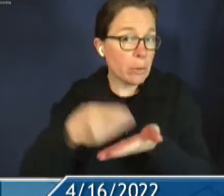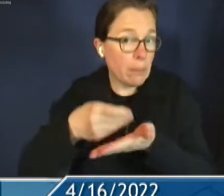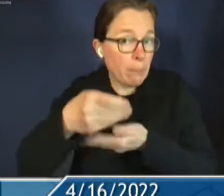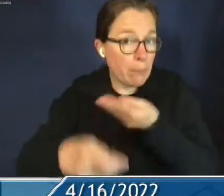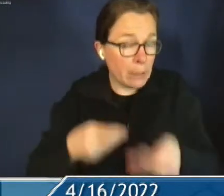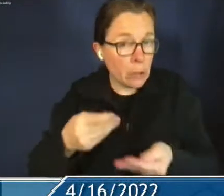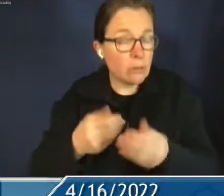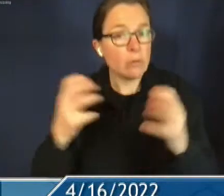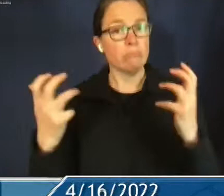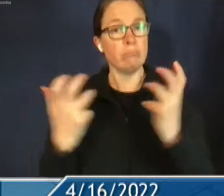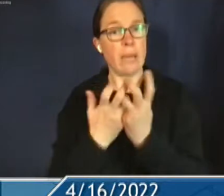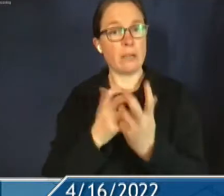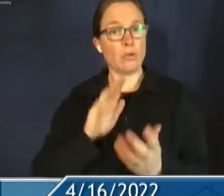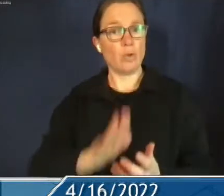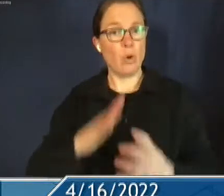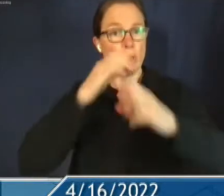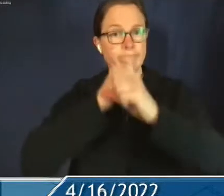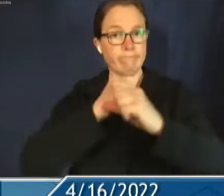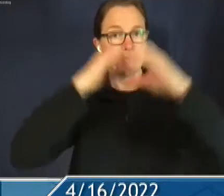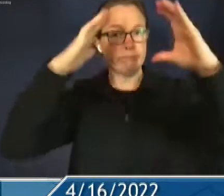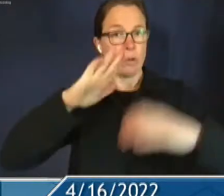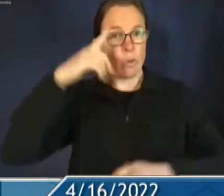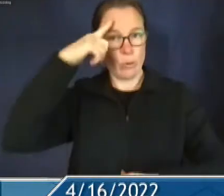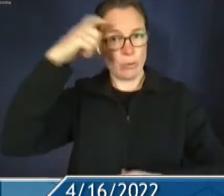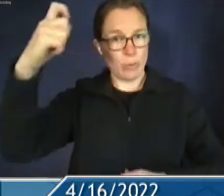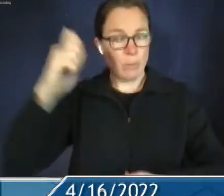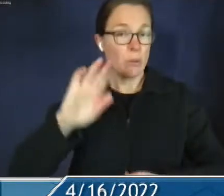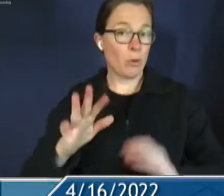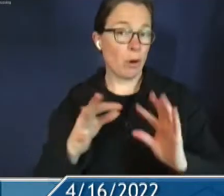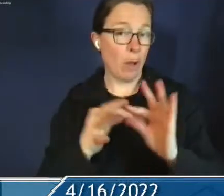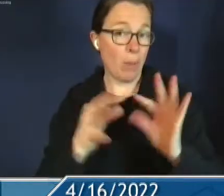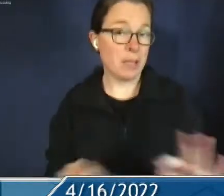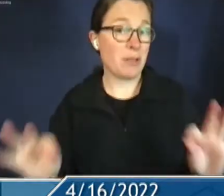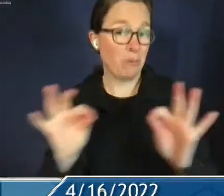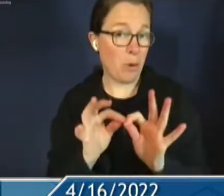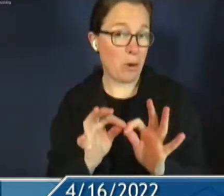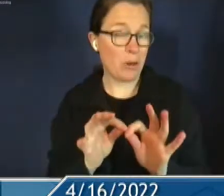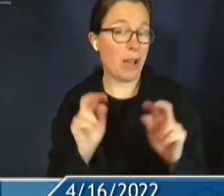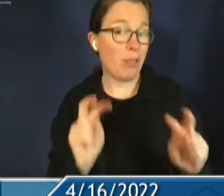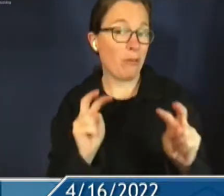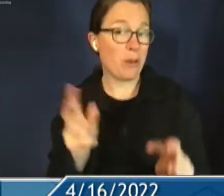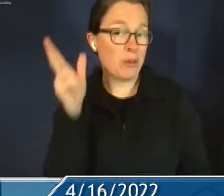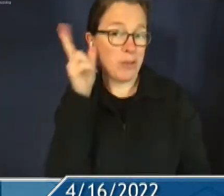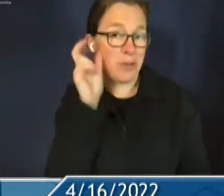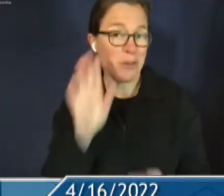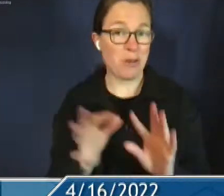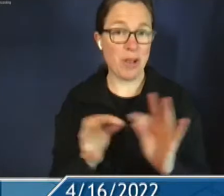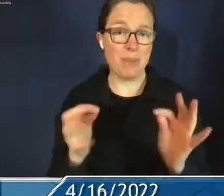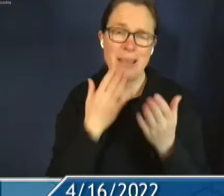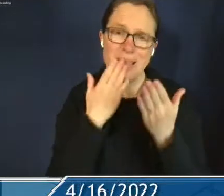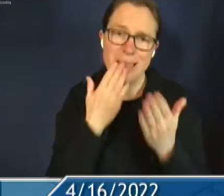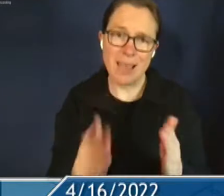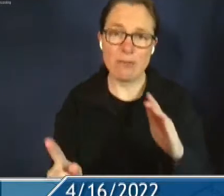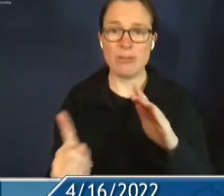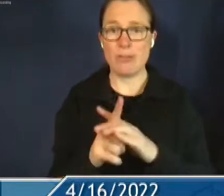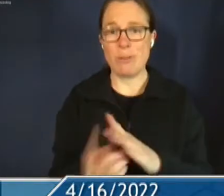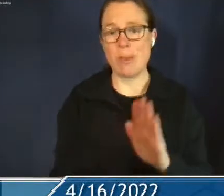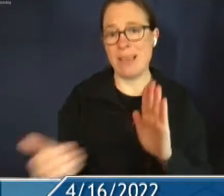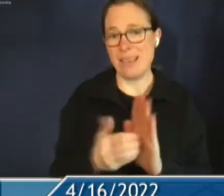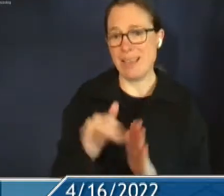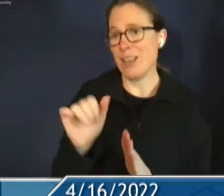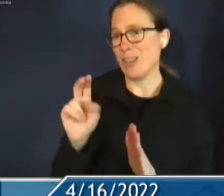vision, and your input is important. So I look forward to hearing from all of you today. Thank you again for being here today. And Jen, thanks again